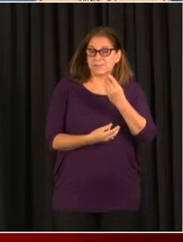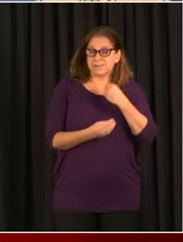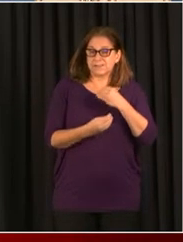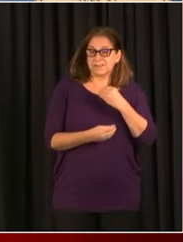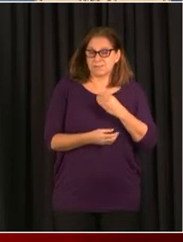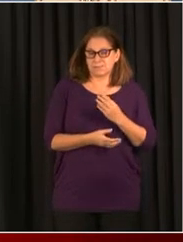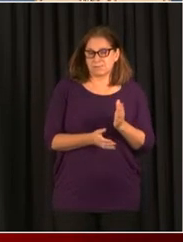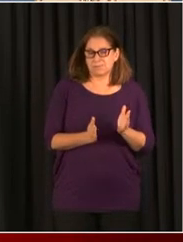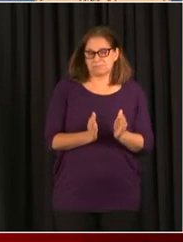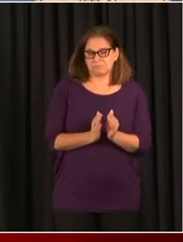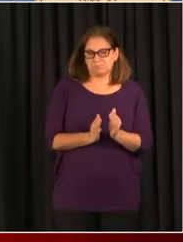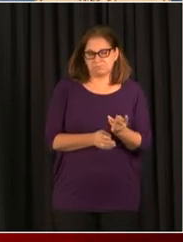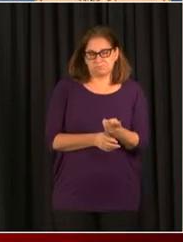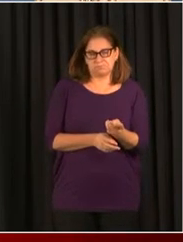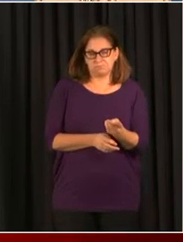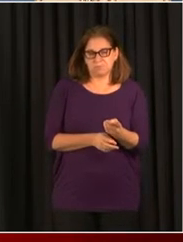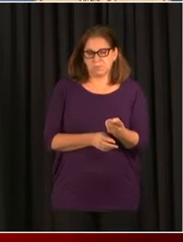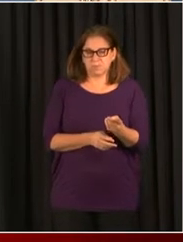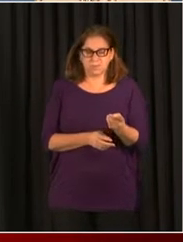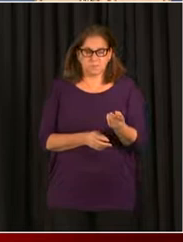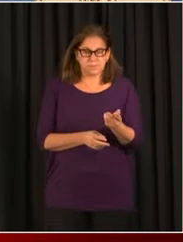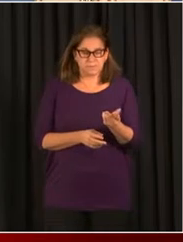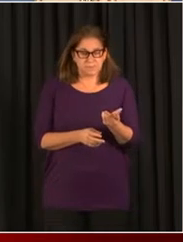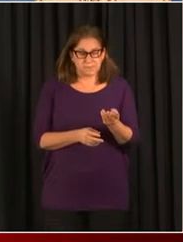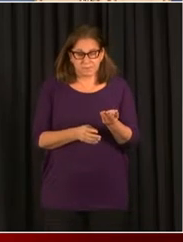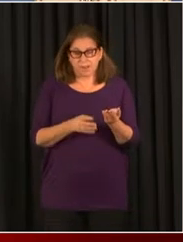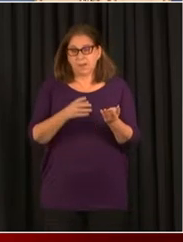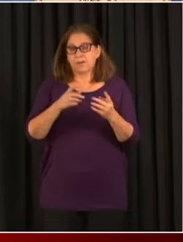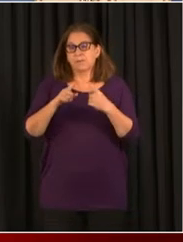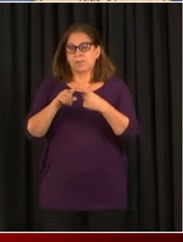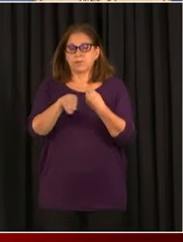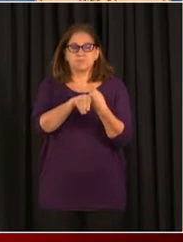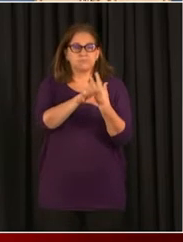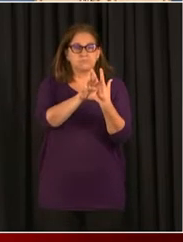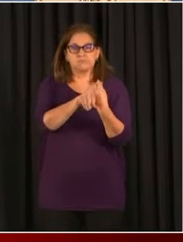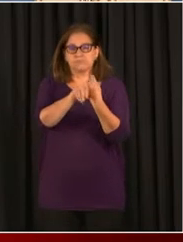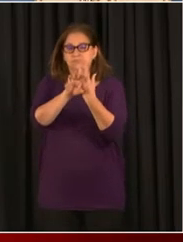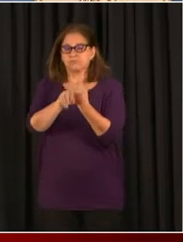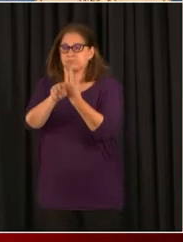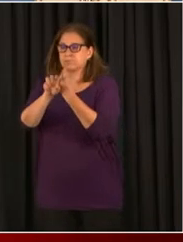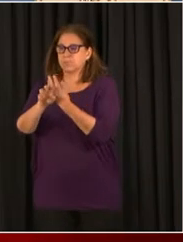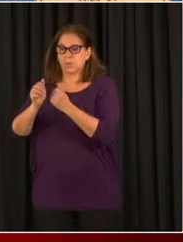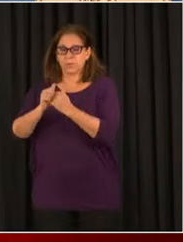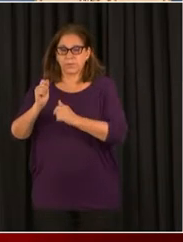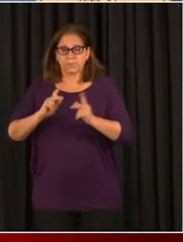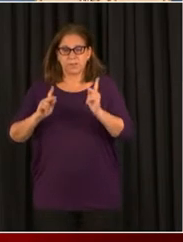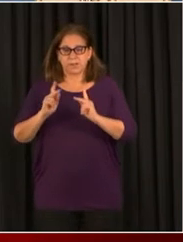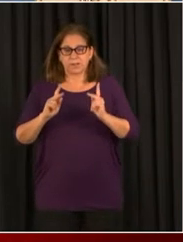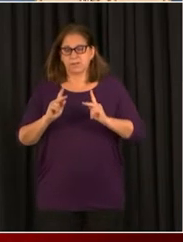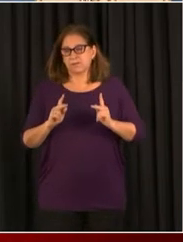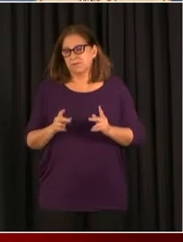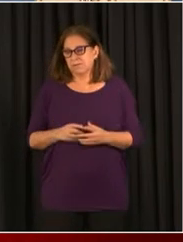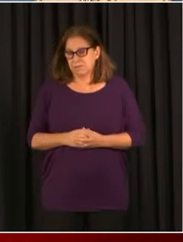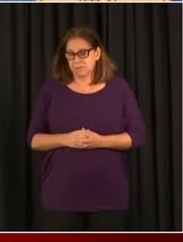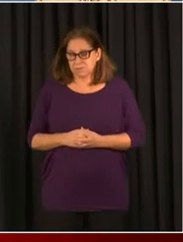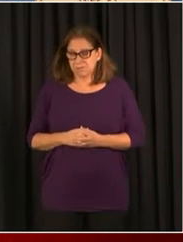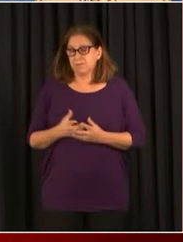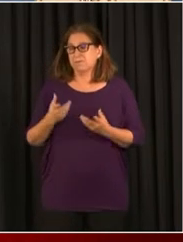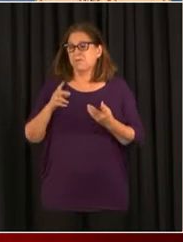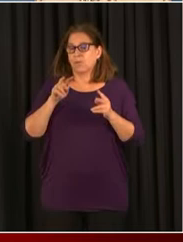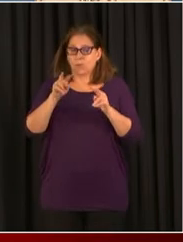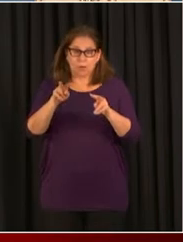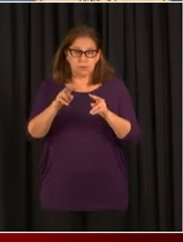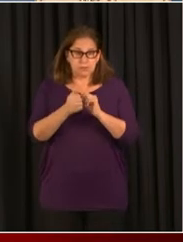and family using video technology. Watching sporting events, parades, and holiday programs at home with